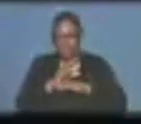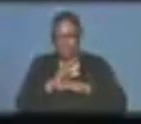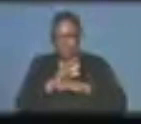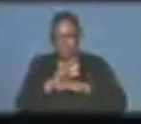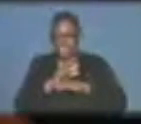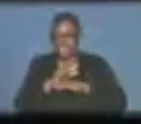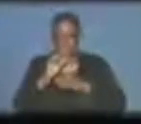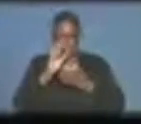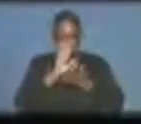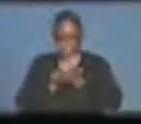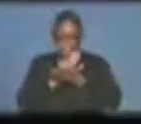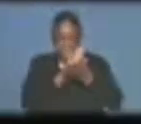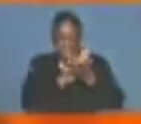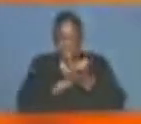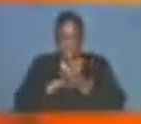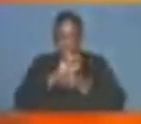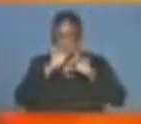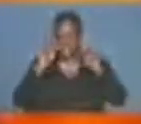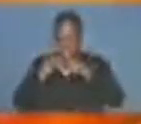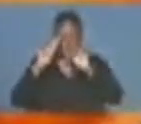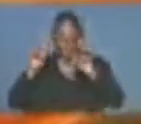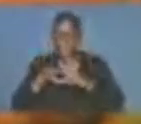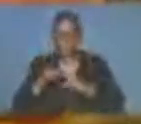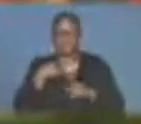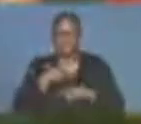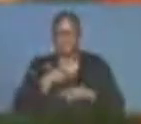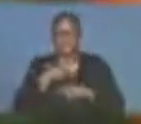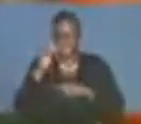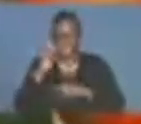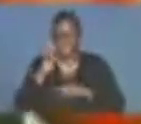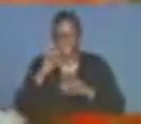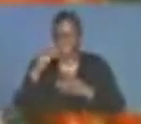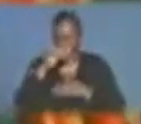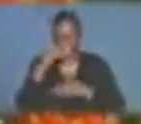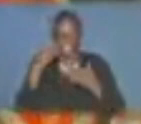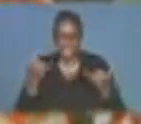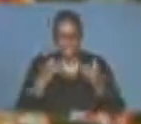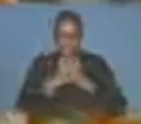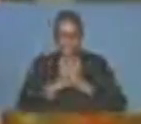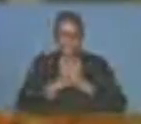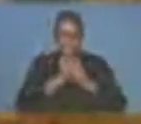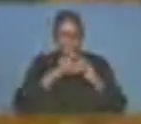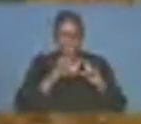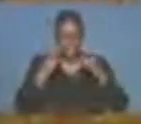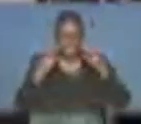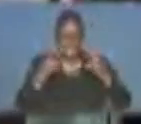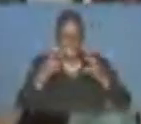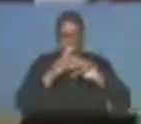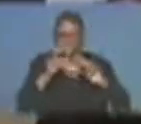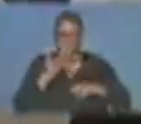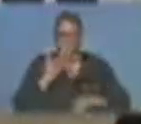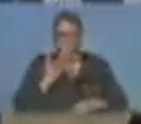house the work. And then I went around shopping, trying to find a gallery that would put, and now here. Behind these vibrant textures and